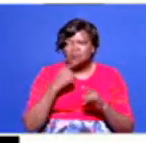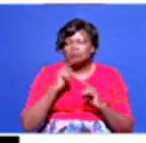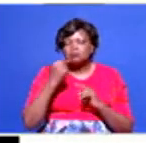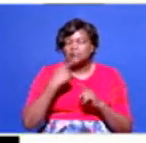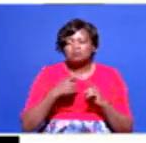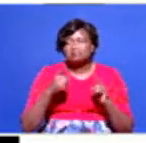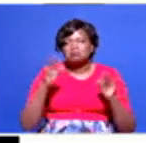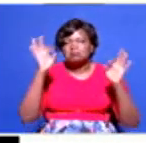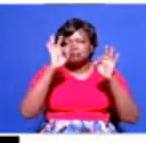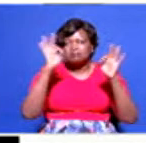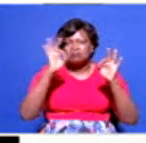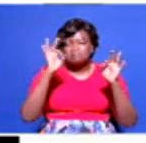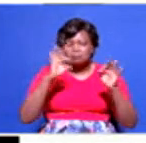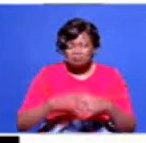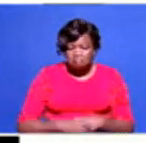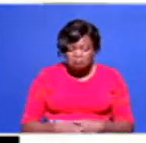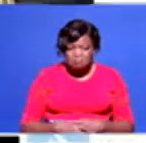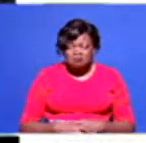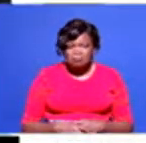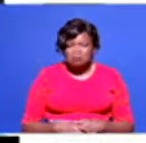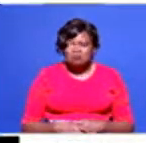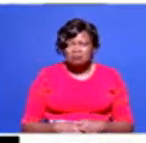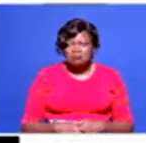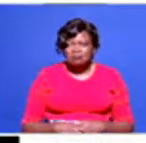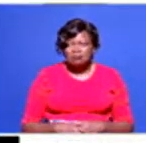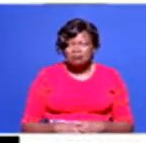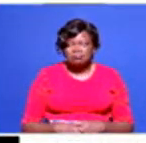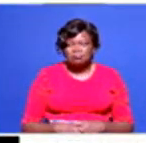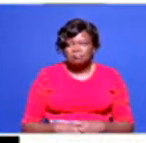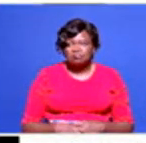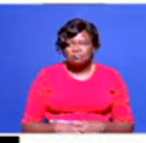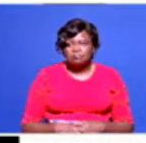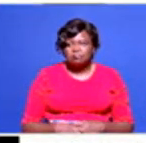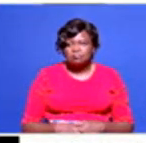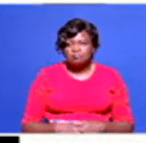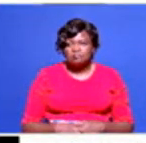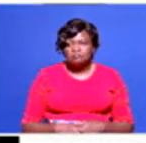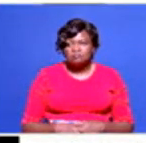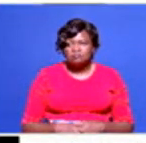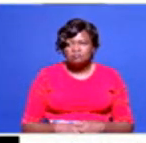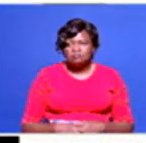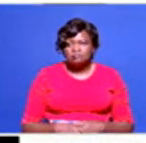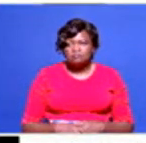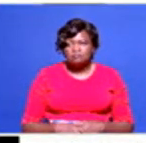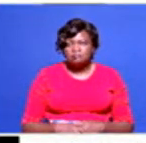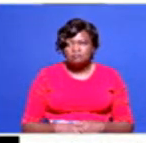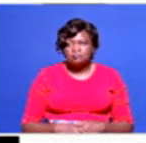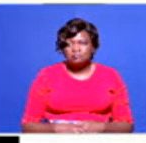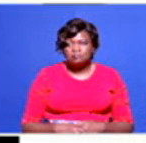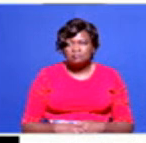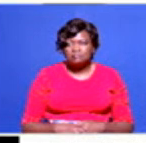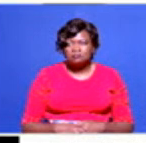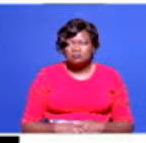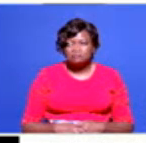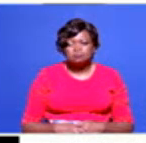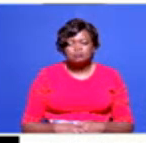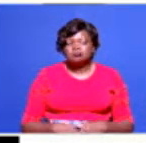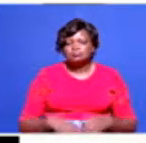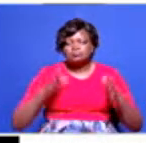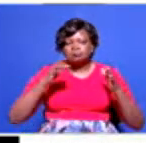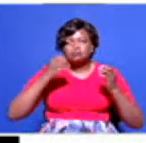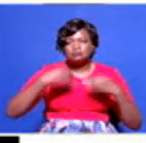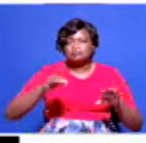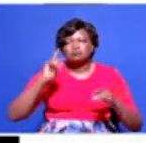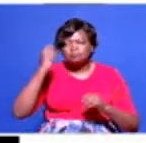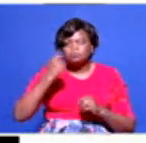Kenya. Wow. Voice of Oma Bay tweeted, what a loss to Kenya.